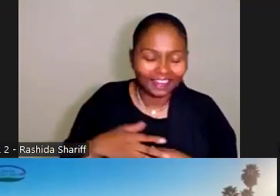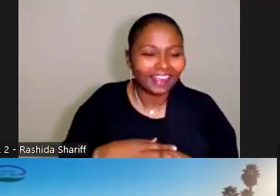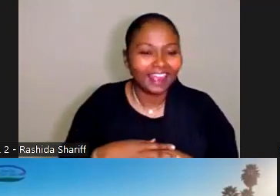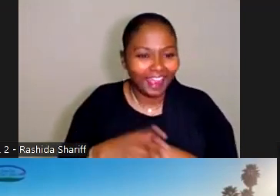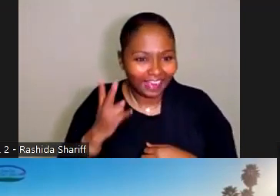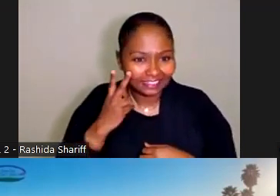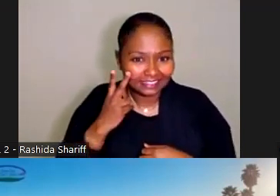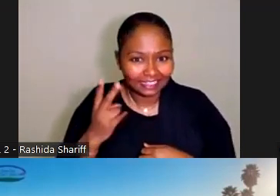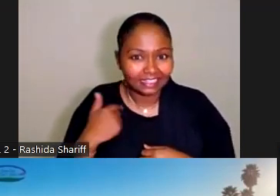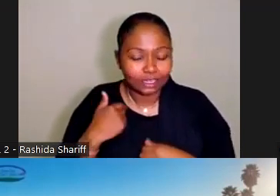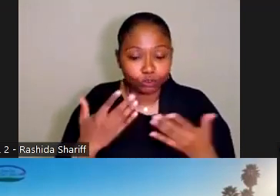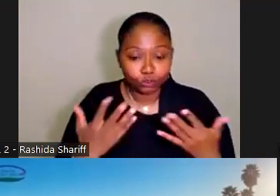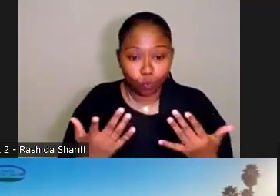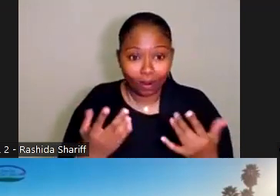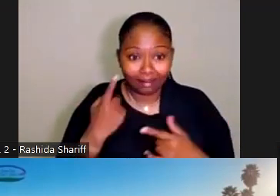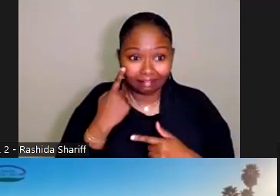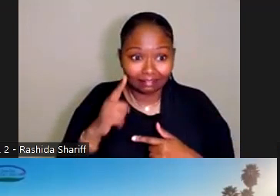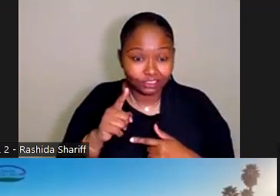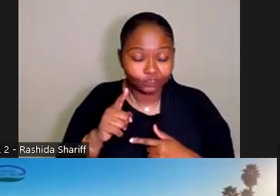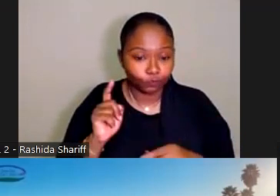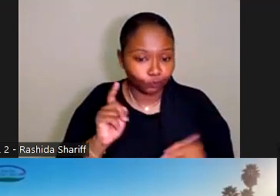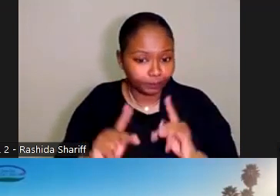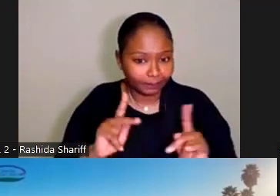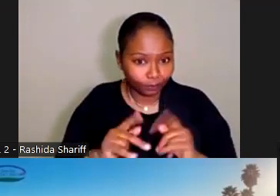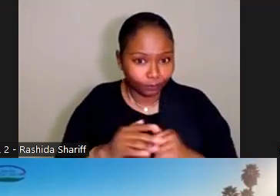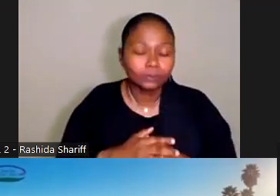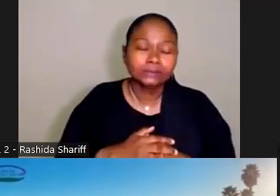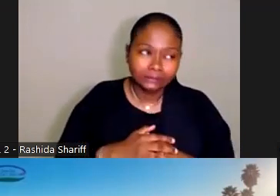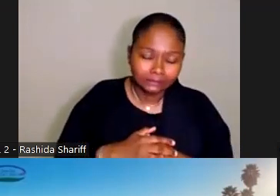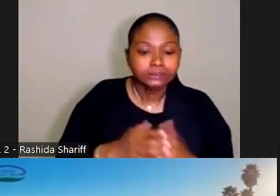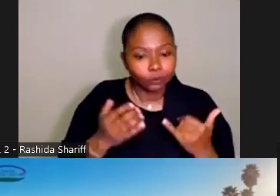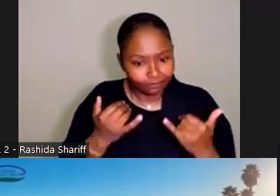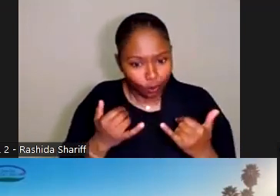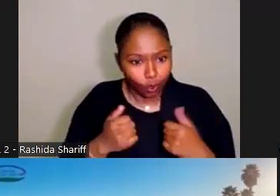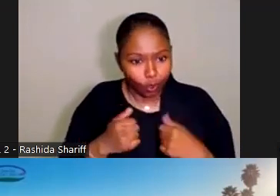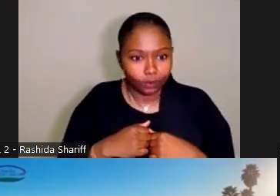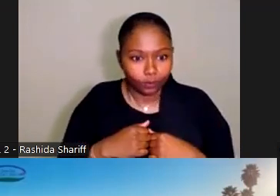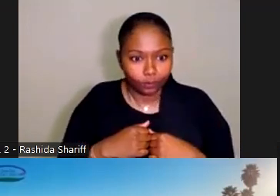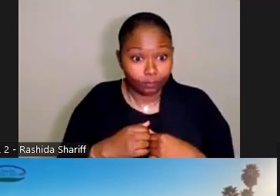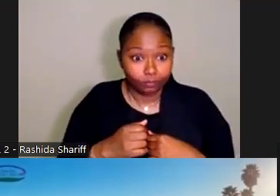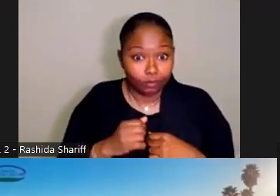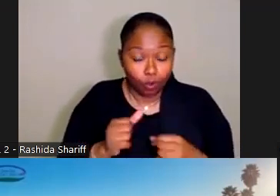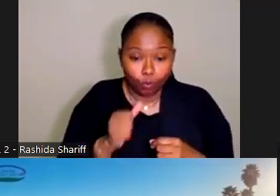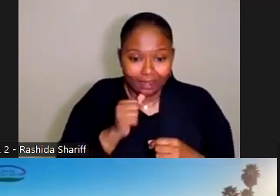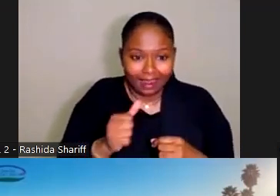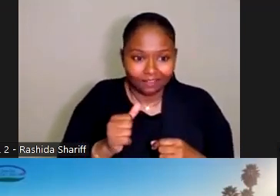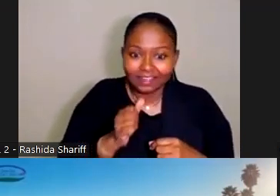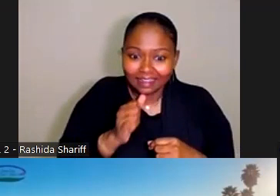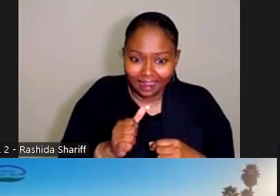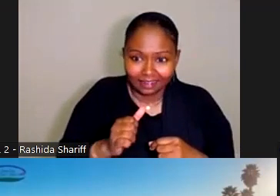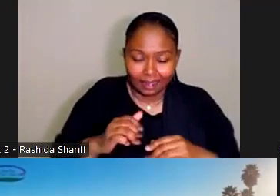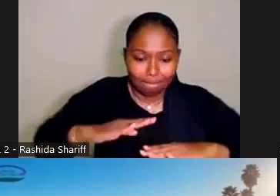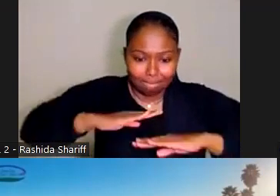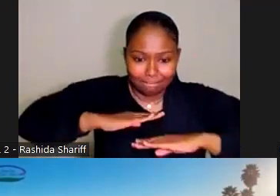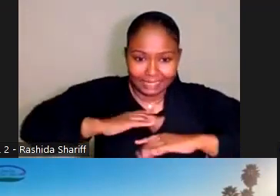people. Is there a waiting list or unmet need? So far, no, there's not an unmet need. We're very fortunate to have